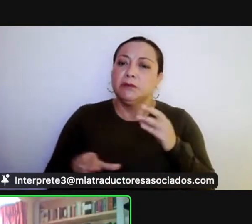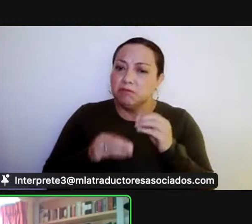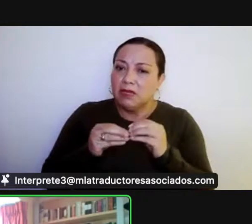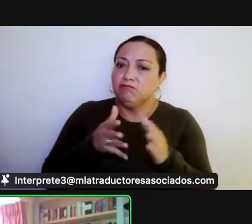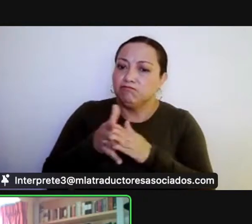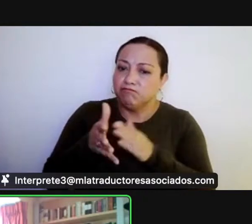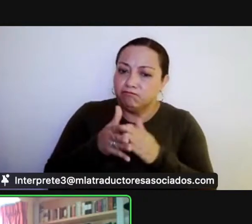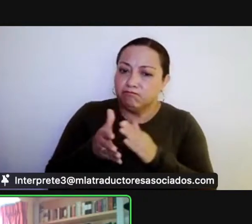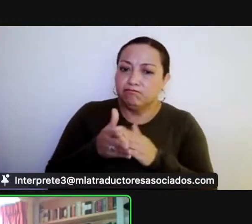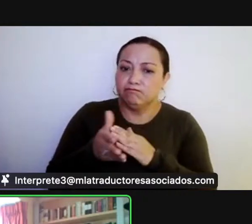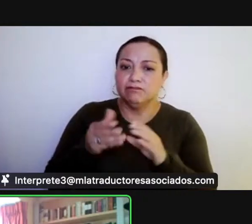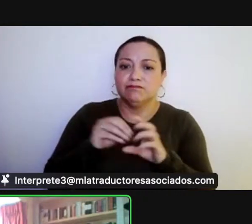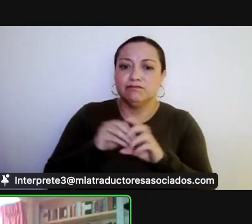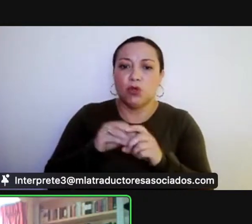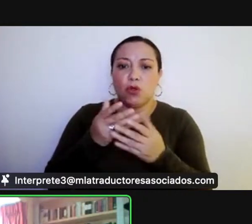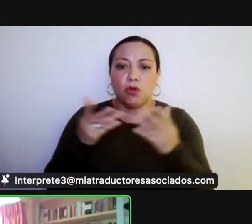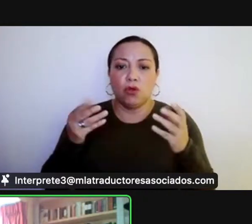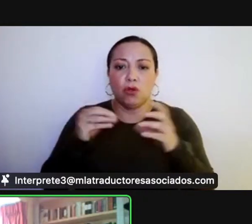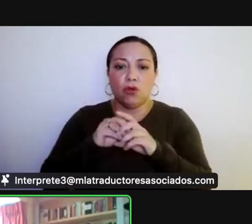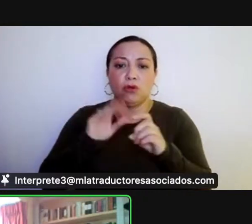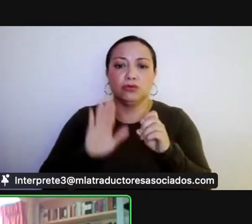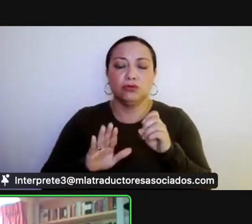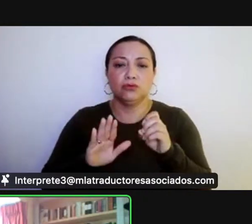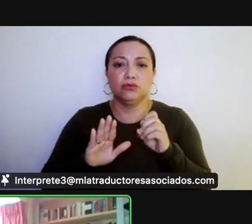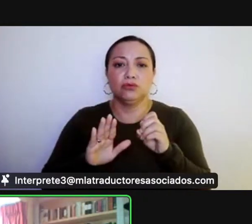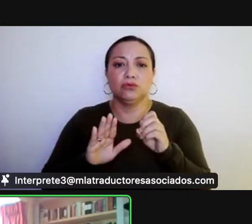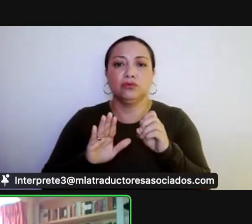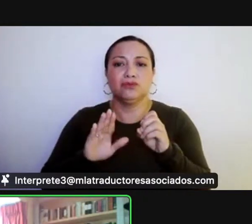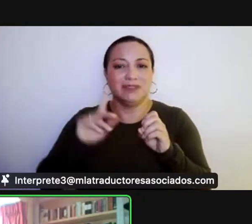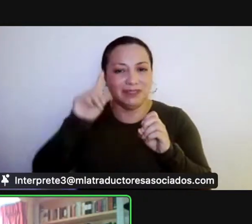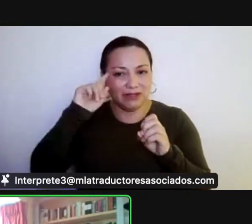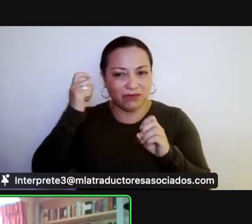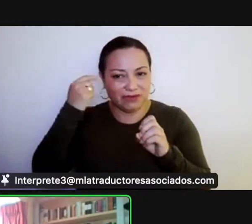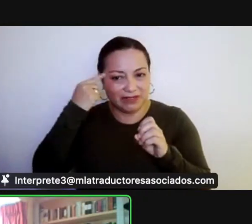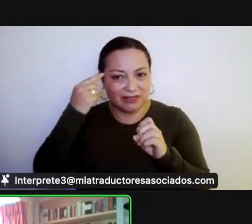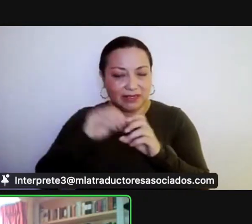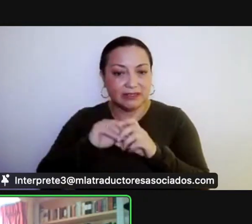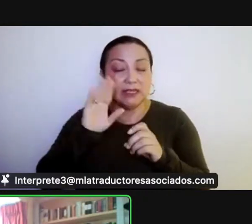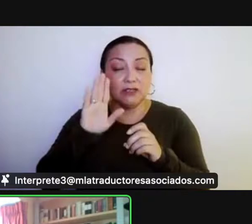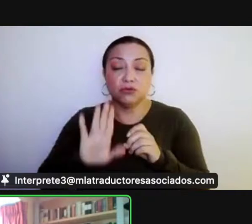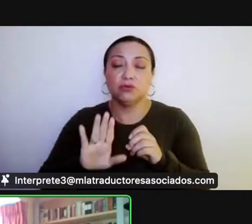going to do some references